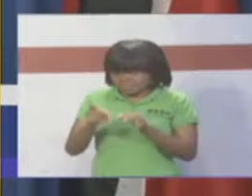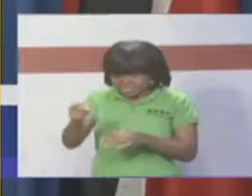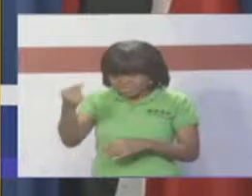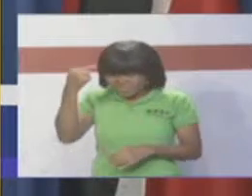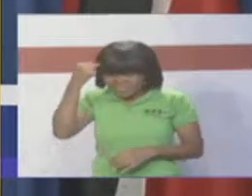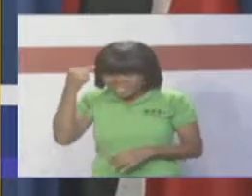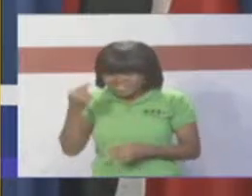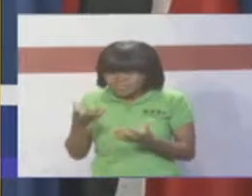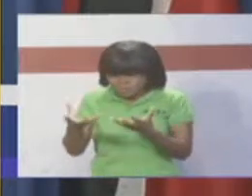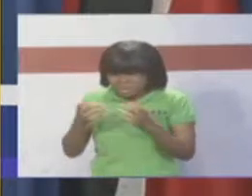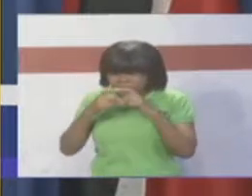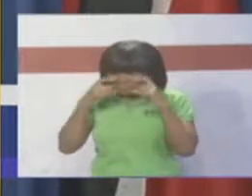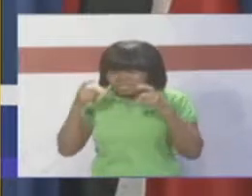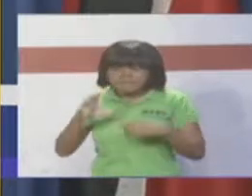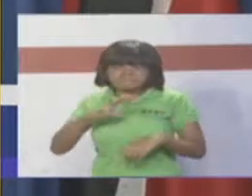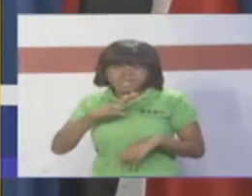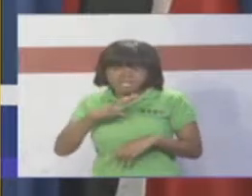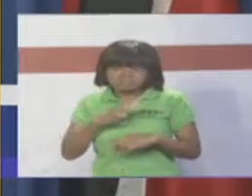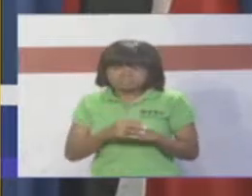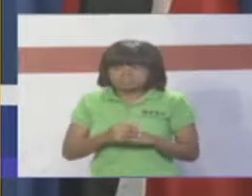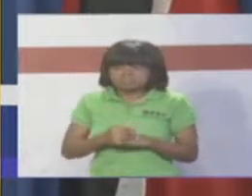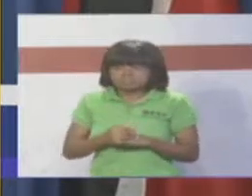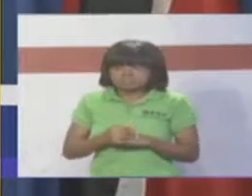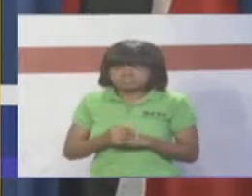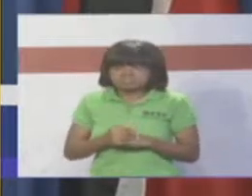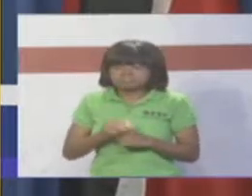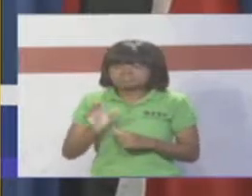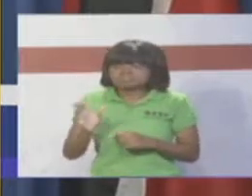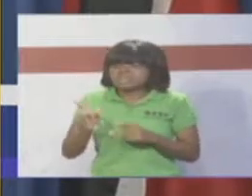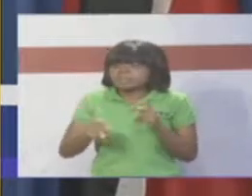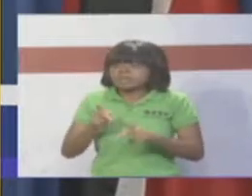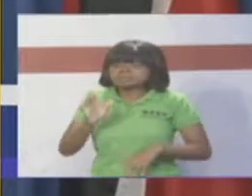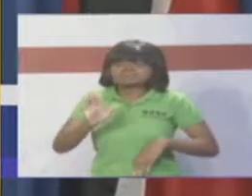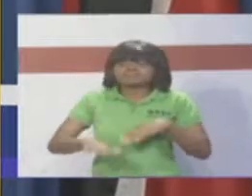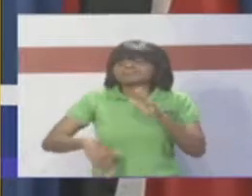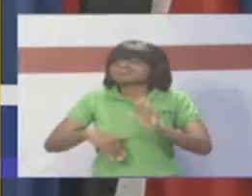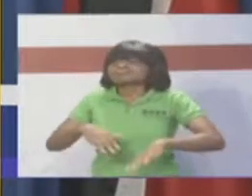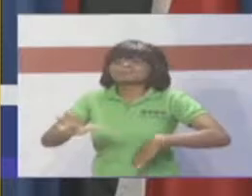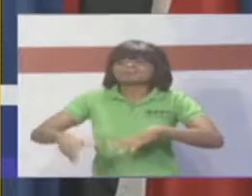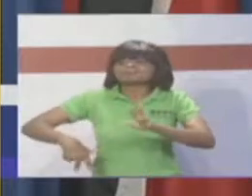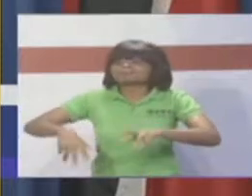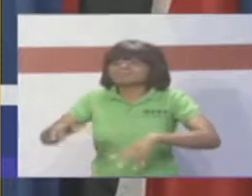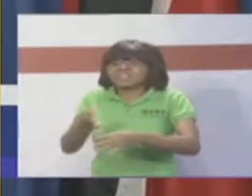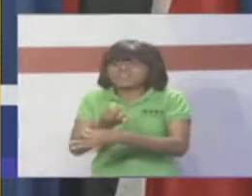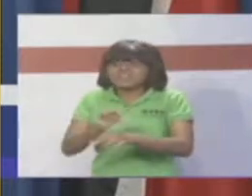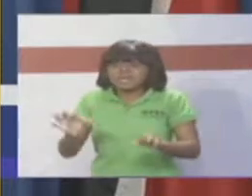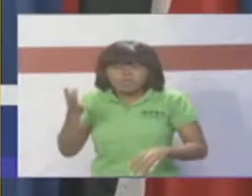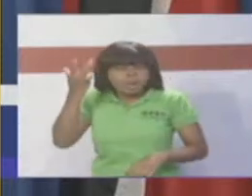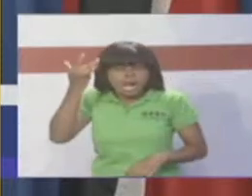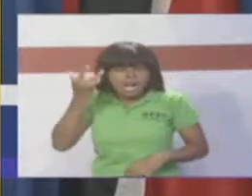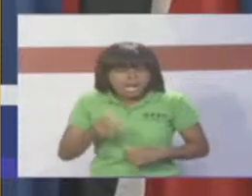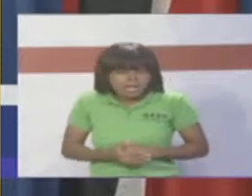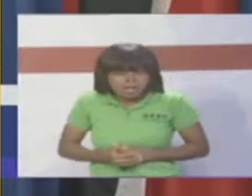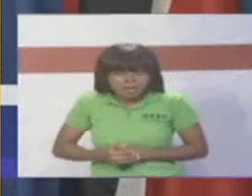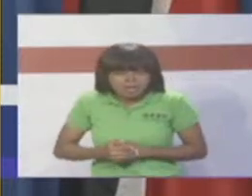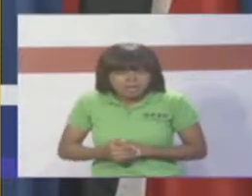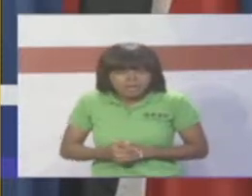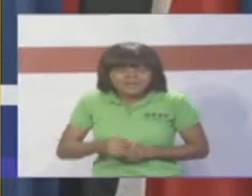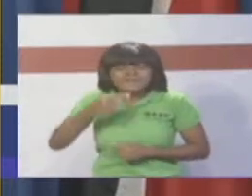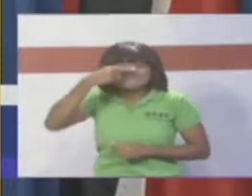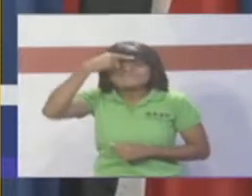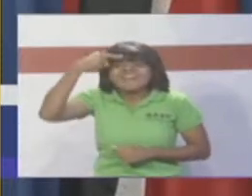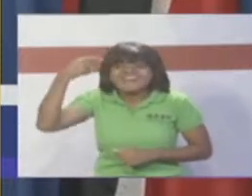out in the open in the street, because the population has been sufficiently vaccinated to allow that to